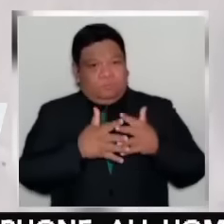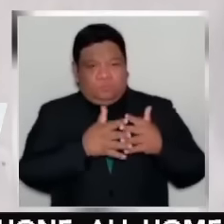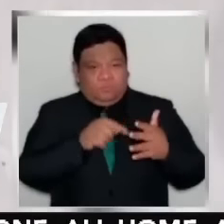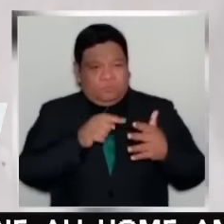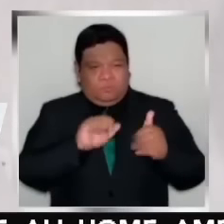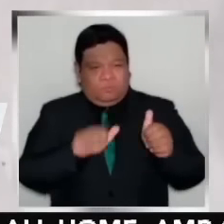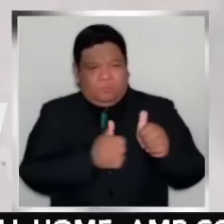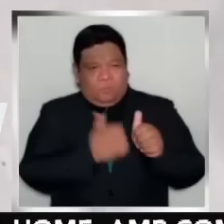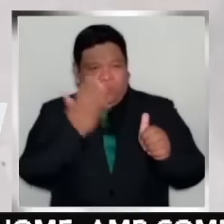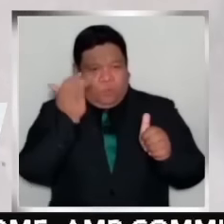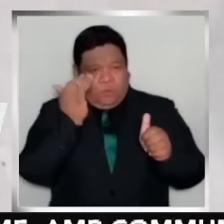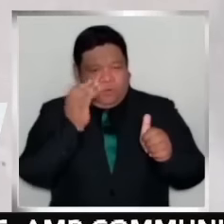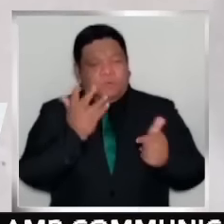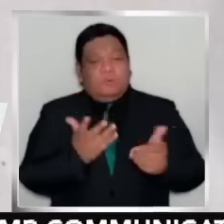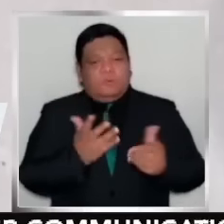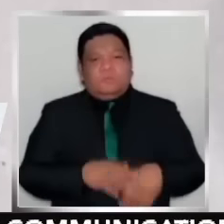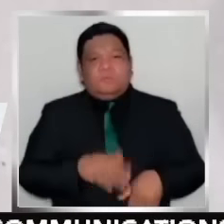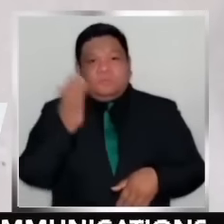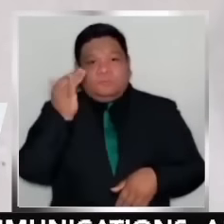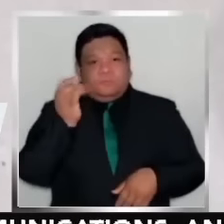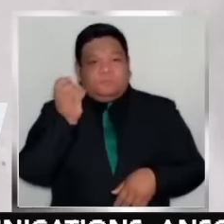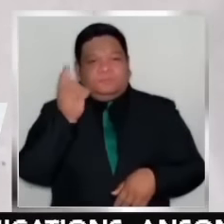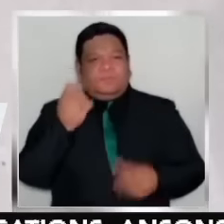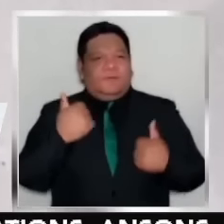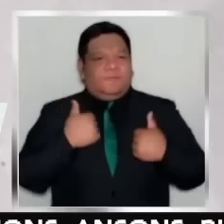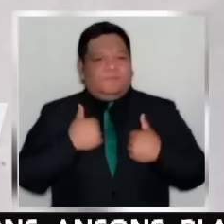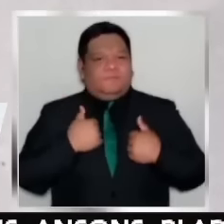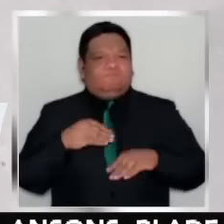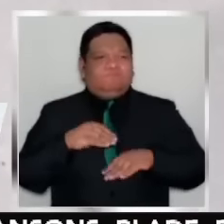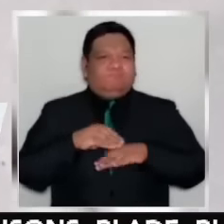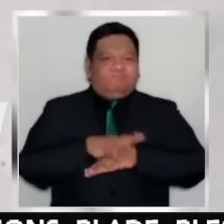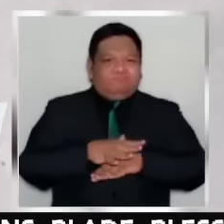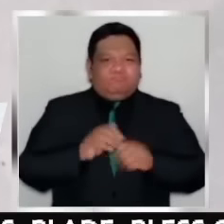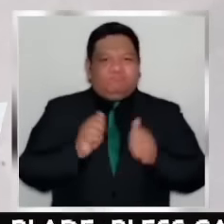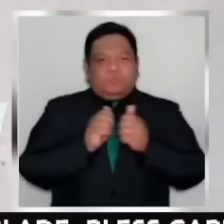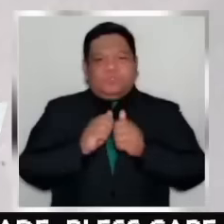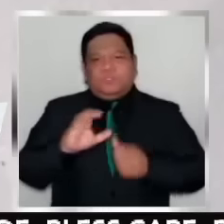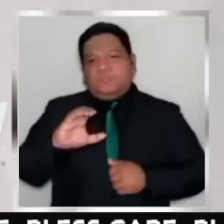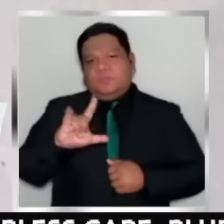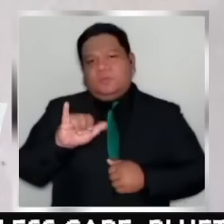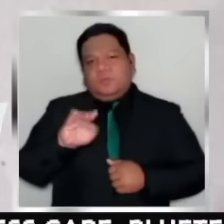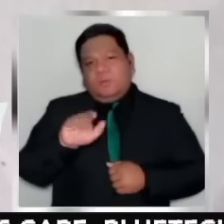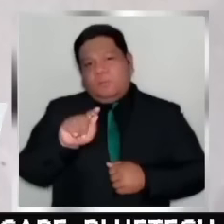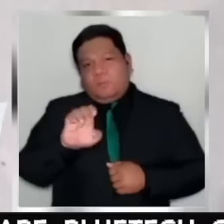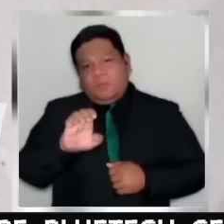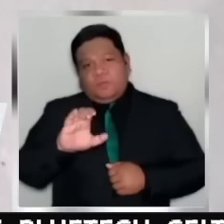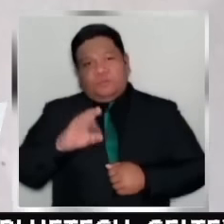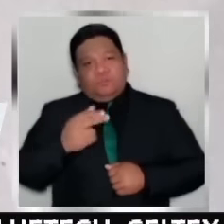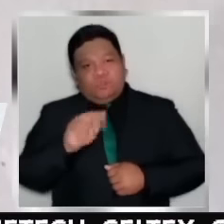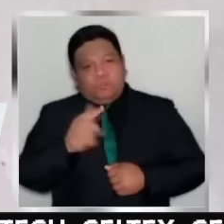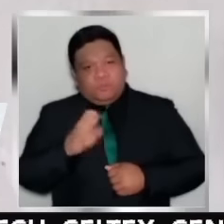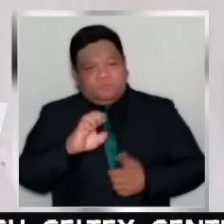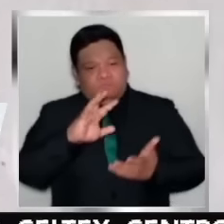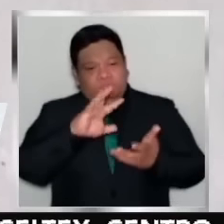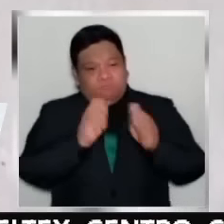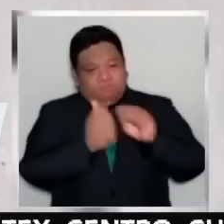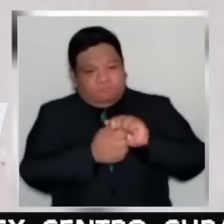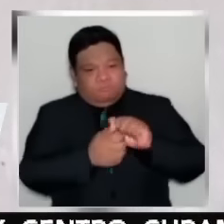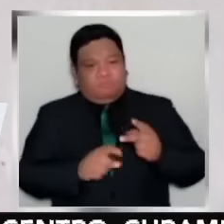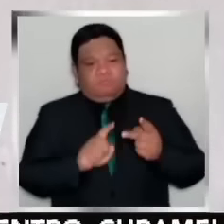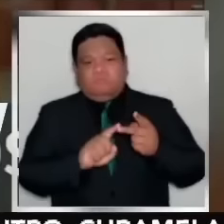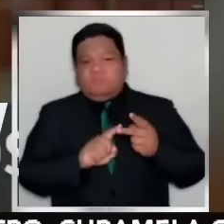of the effects of climate change and the increasing instances of disasters in